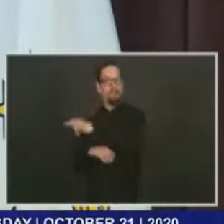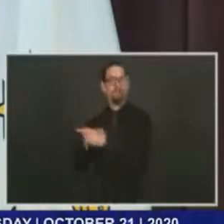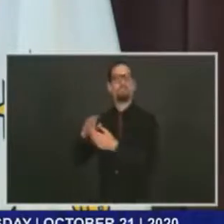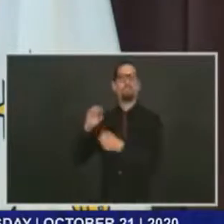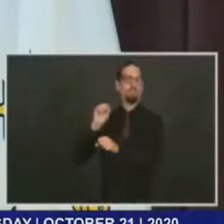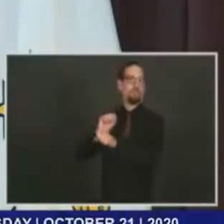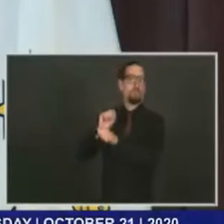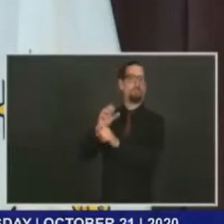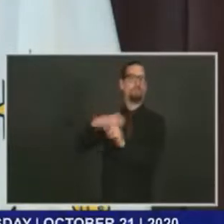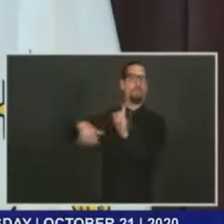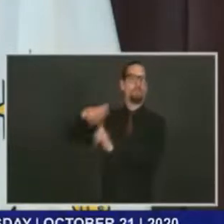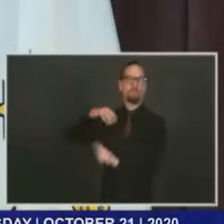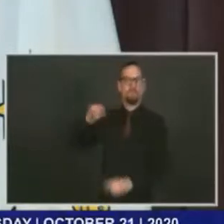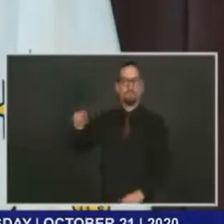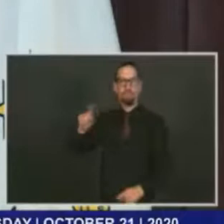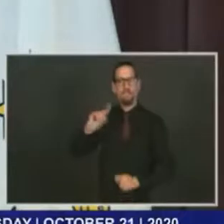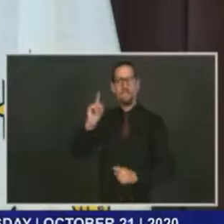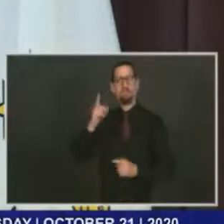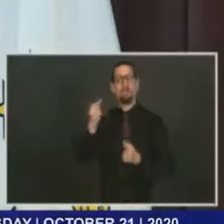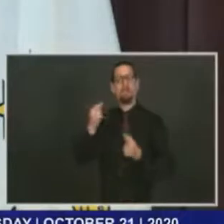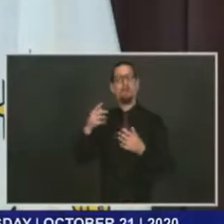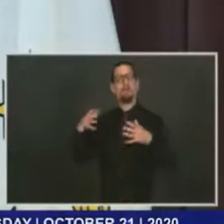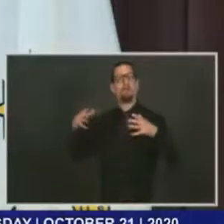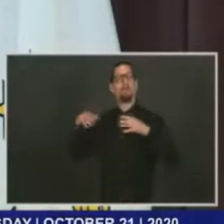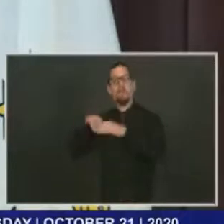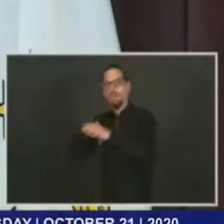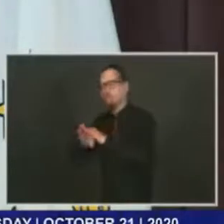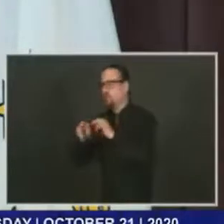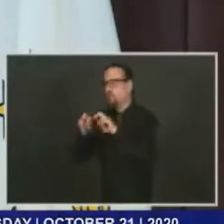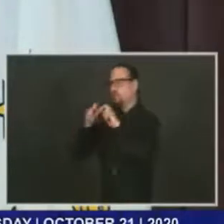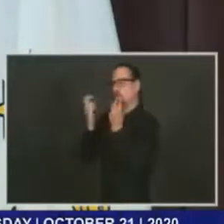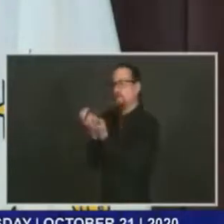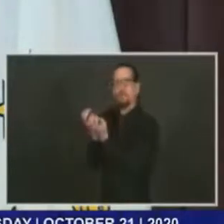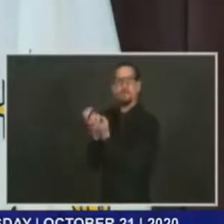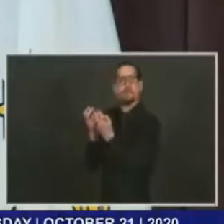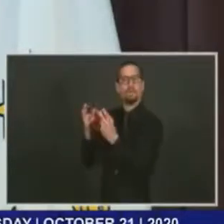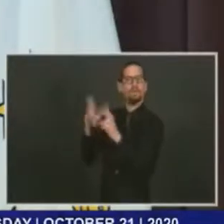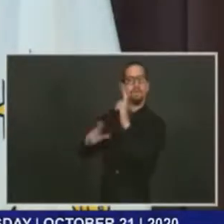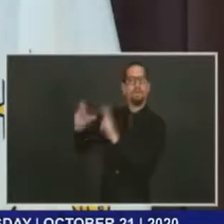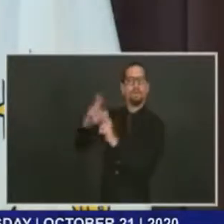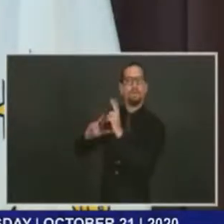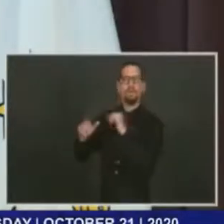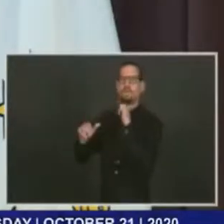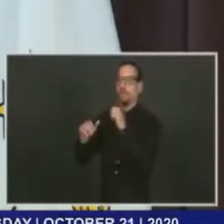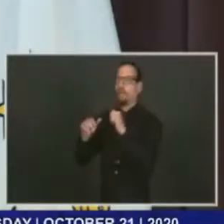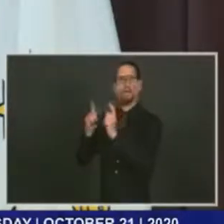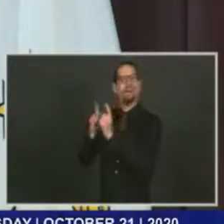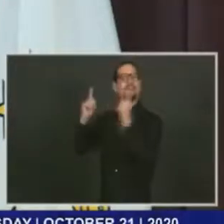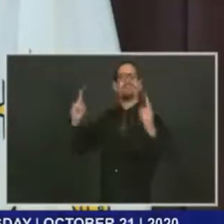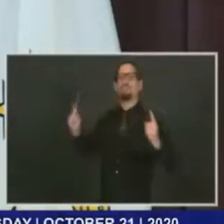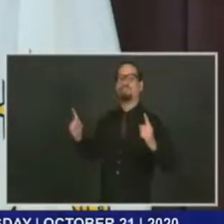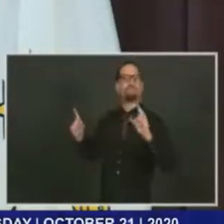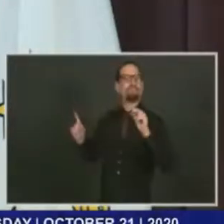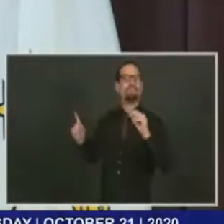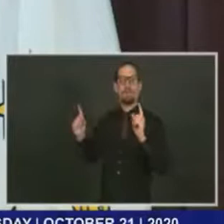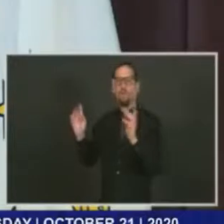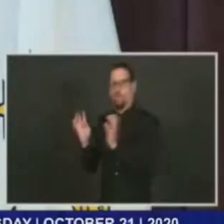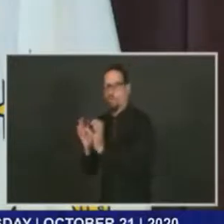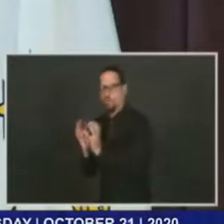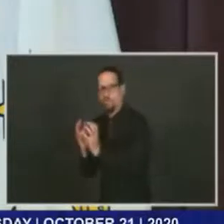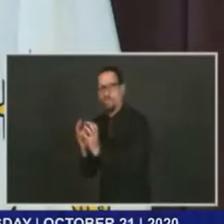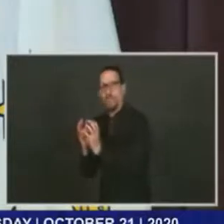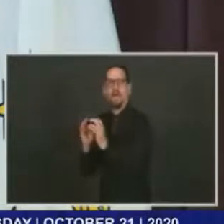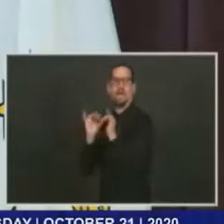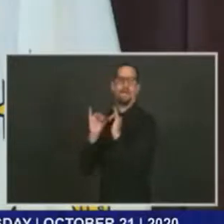are socializing and gathering together, not in the structured part of their work environment. We know that